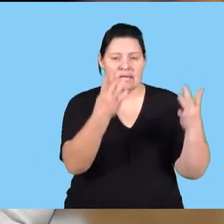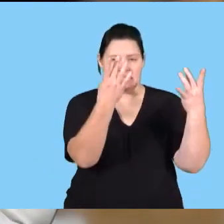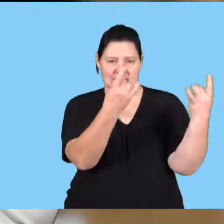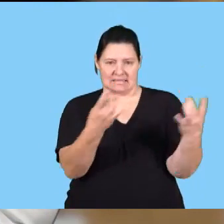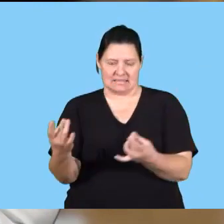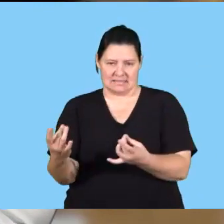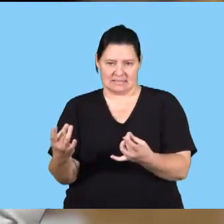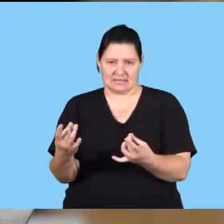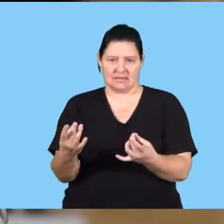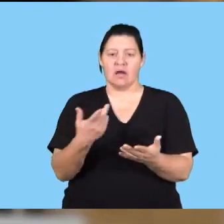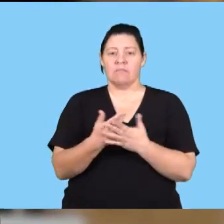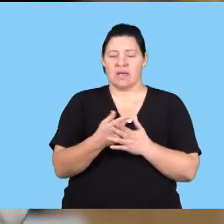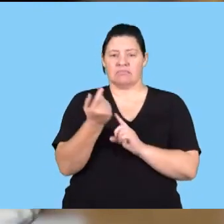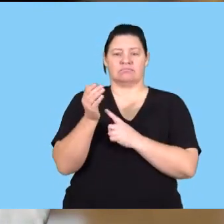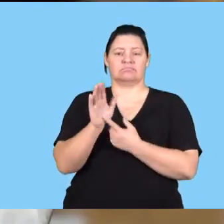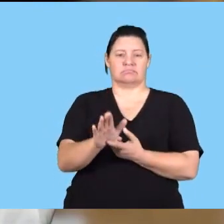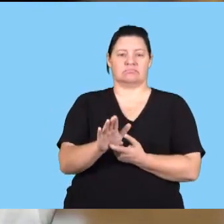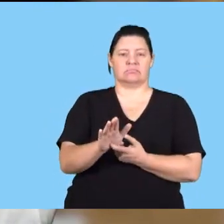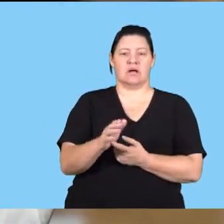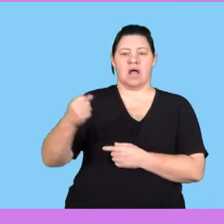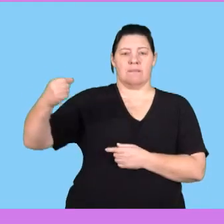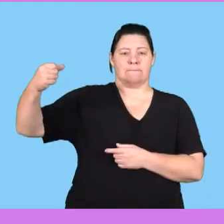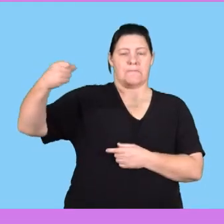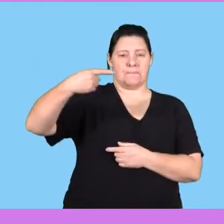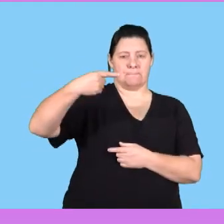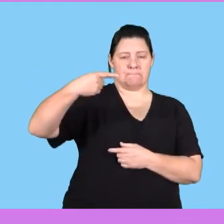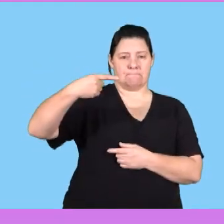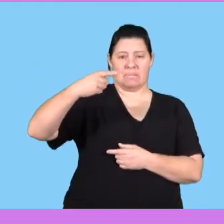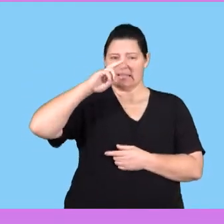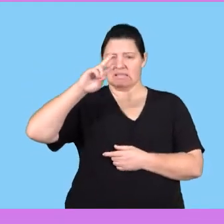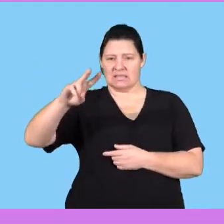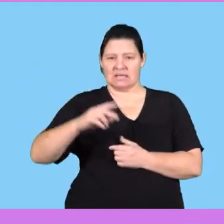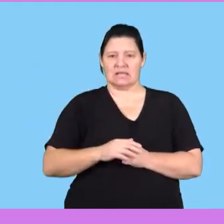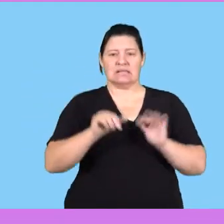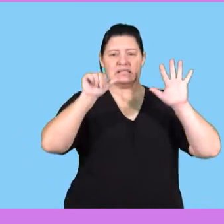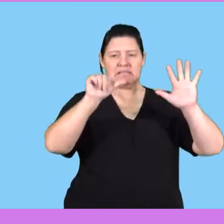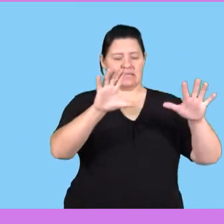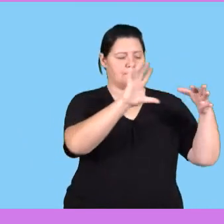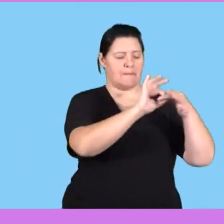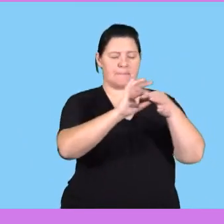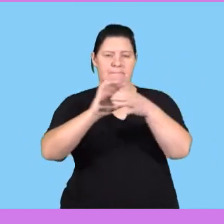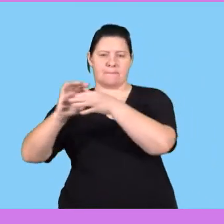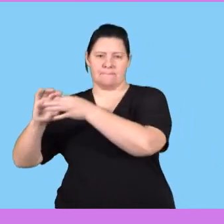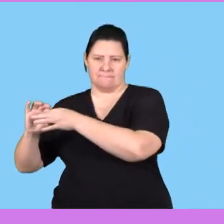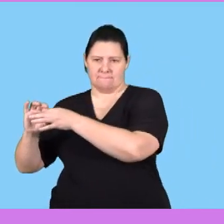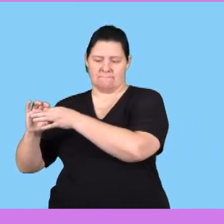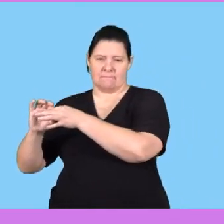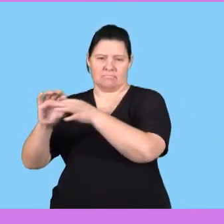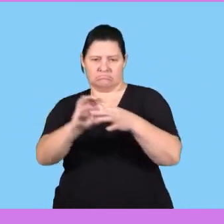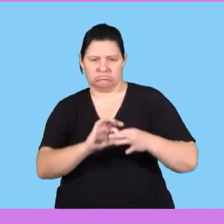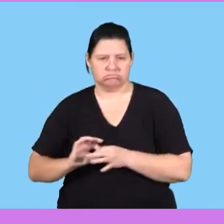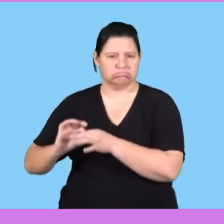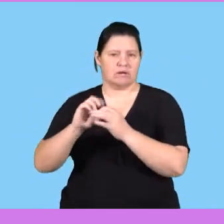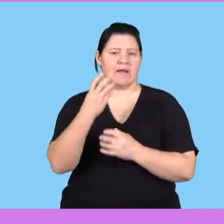the statistical process. Now, I indicated in the arrow on your right-hand side that this is 6 interconnected stages, right,